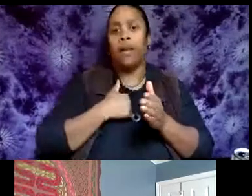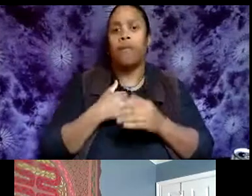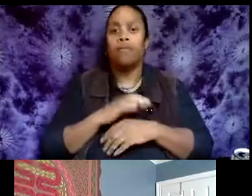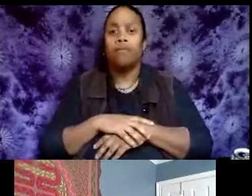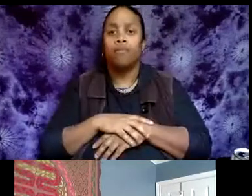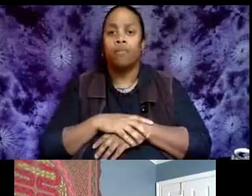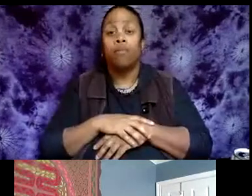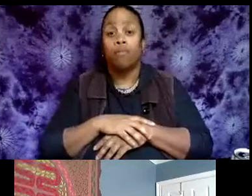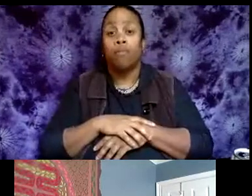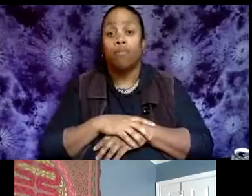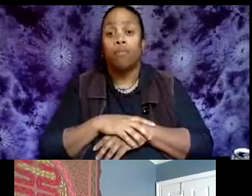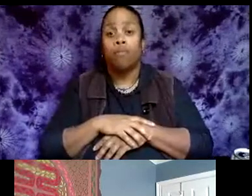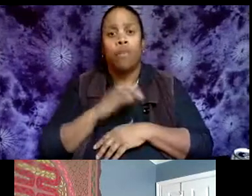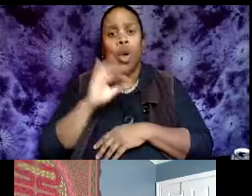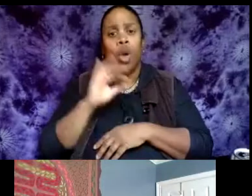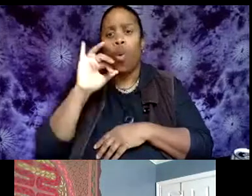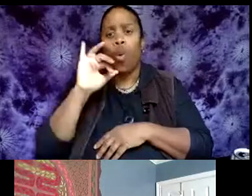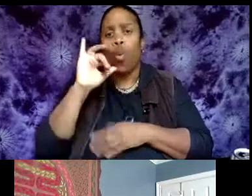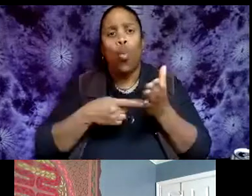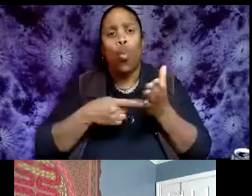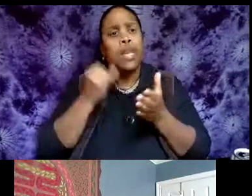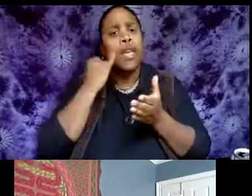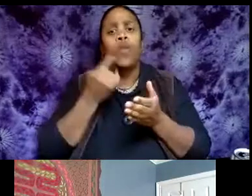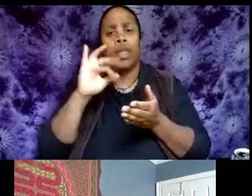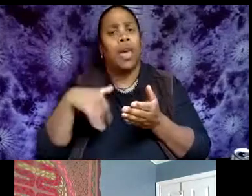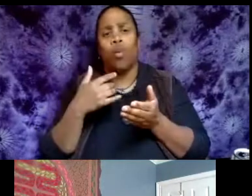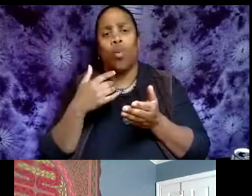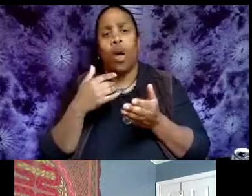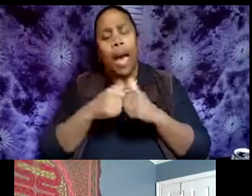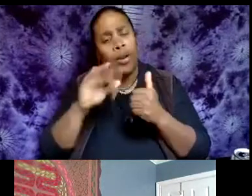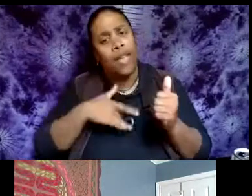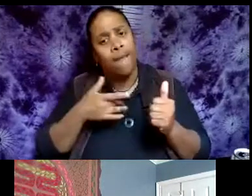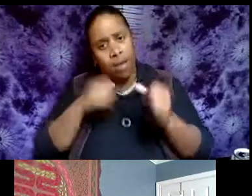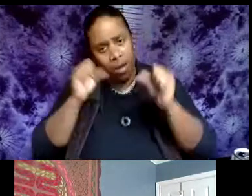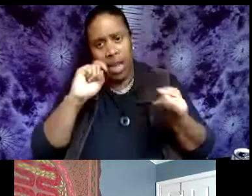Okay. Just what does that sound like if you say that too? And if you want to change the language a bit, go ahead.